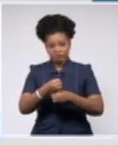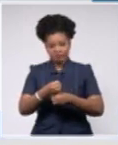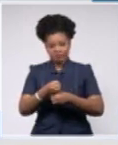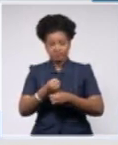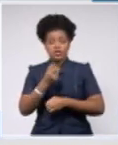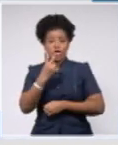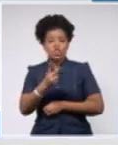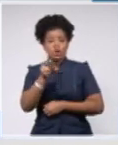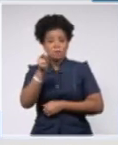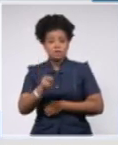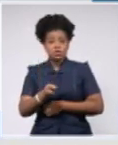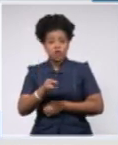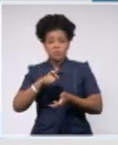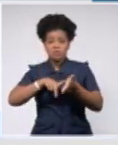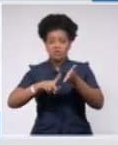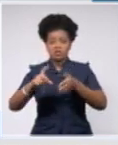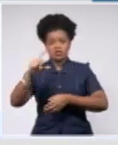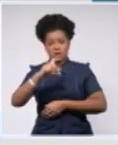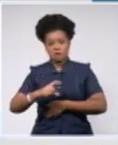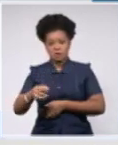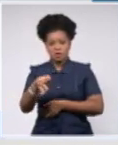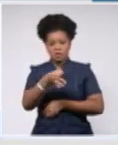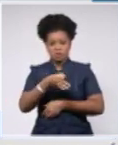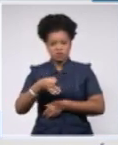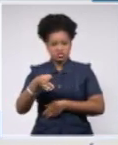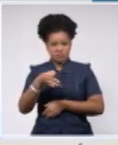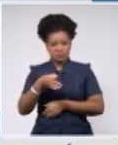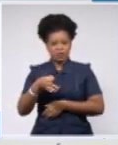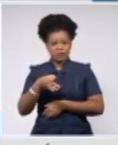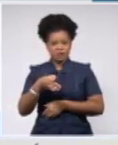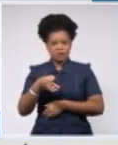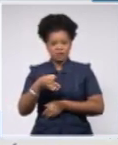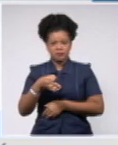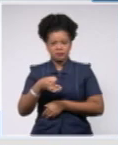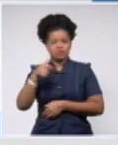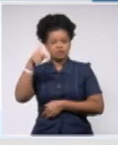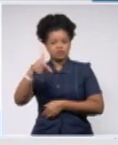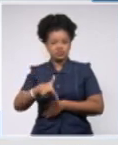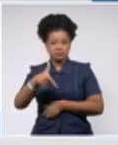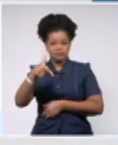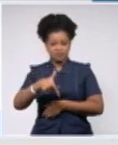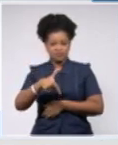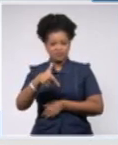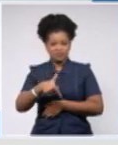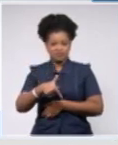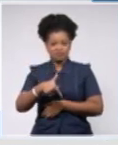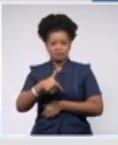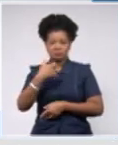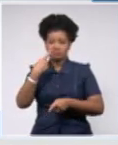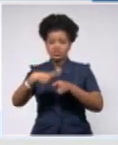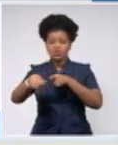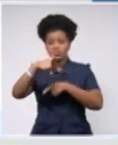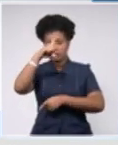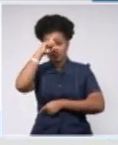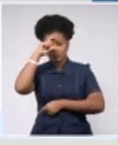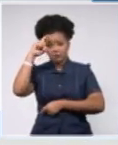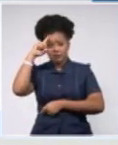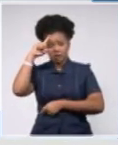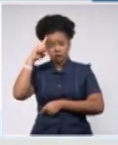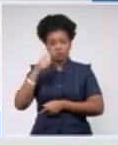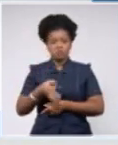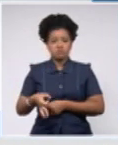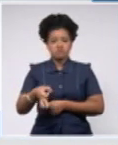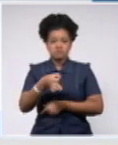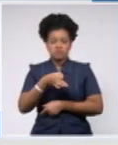of Jimaguayú. The case from Sancti Spiritus belongs to Yaguajay, and